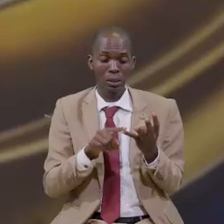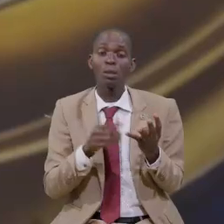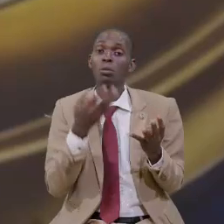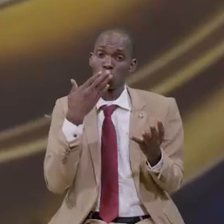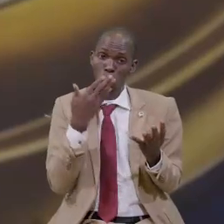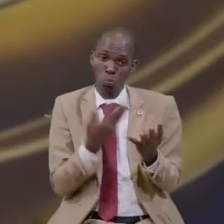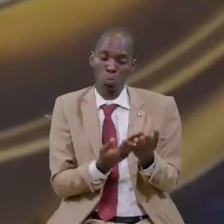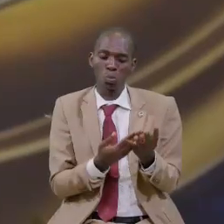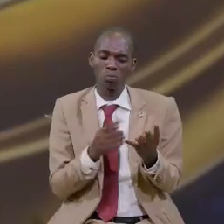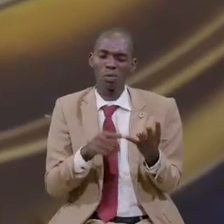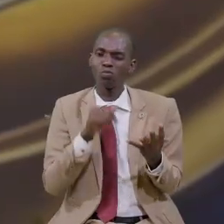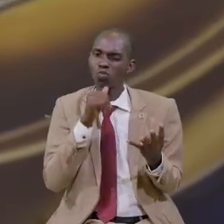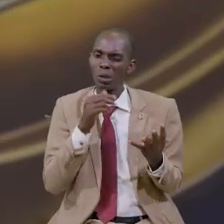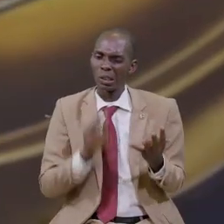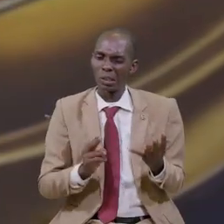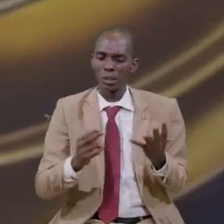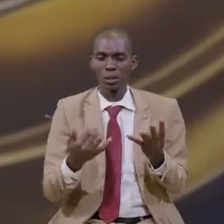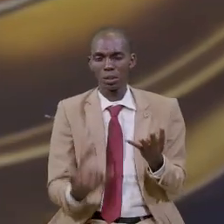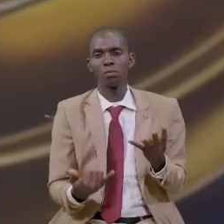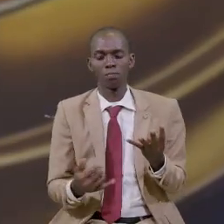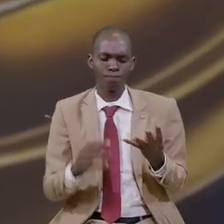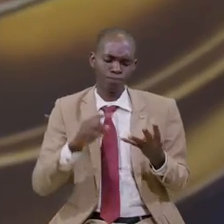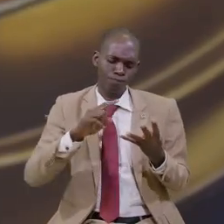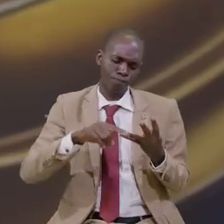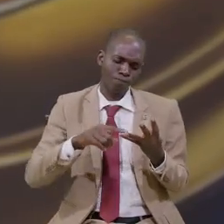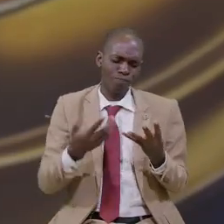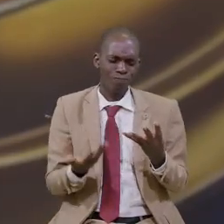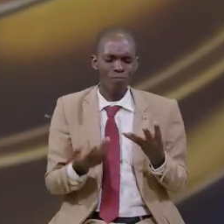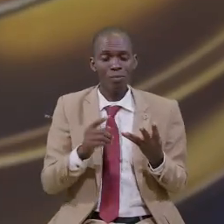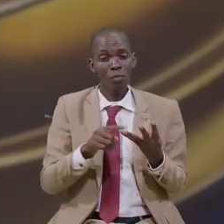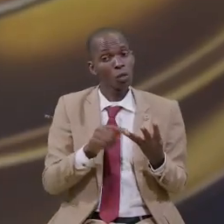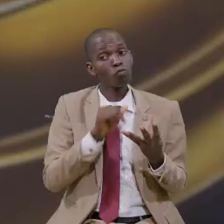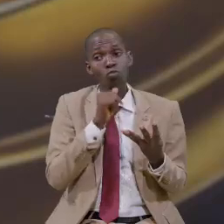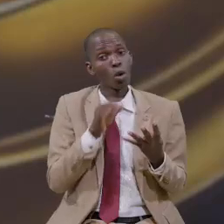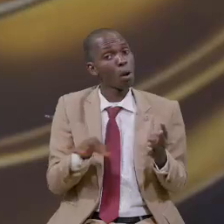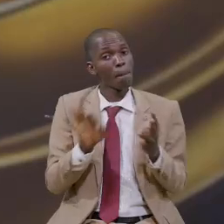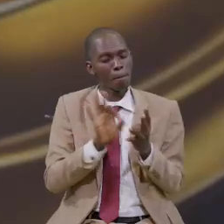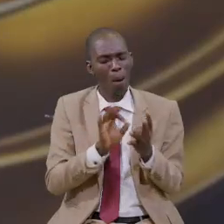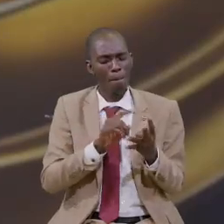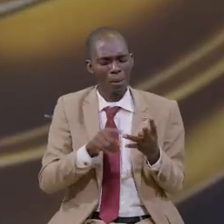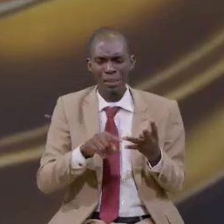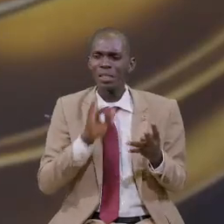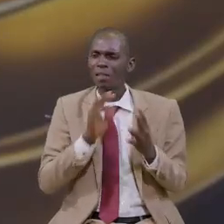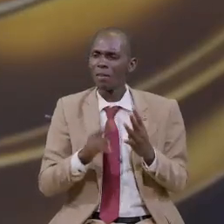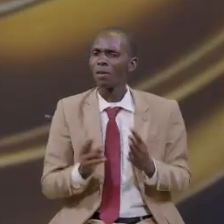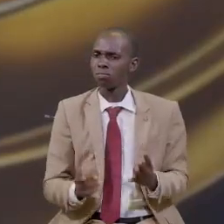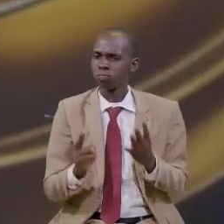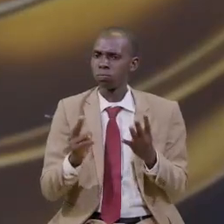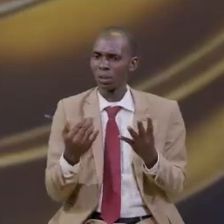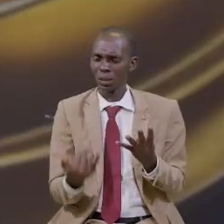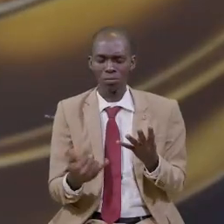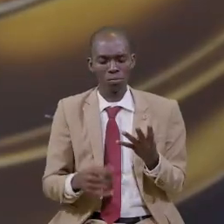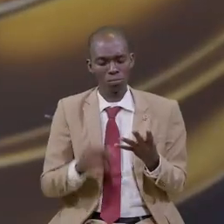at this, it's not important. It appears urgent. Then you look at this. This